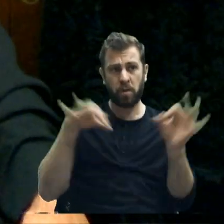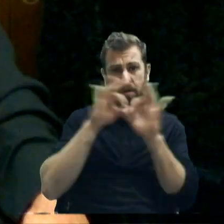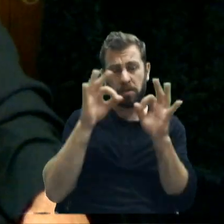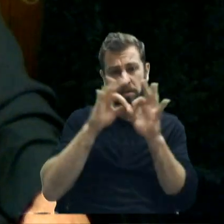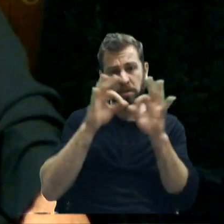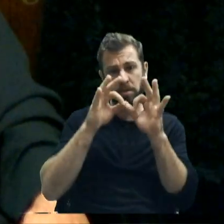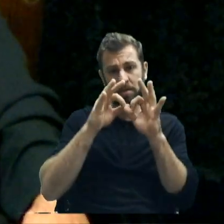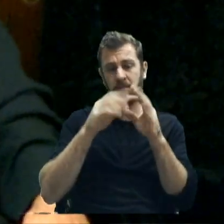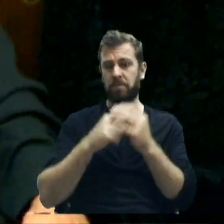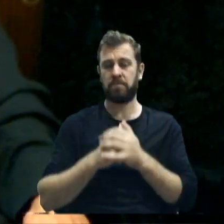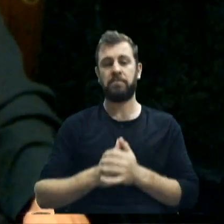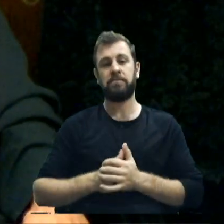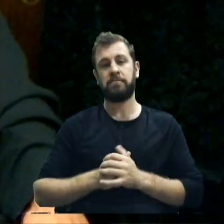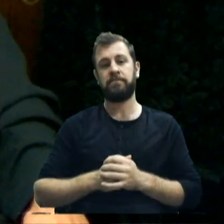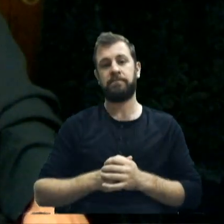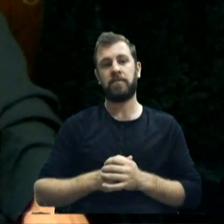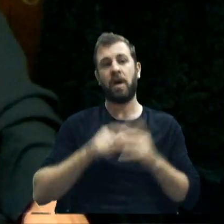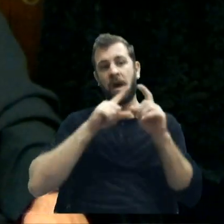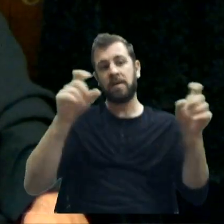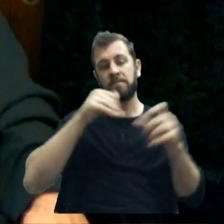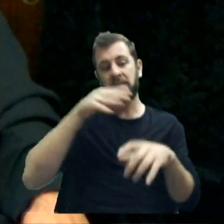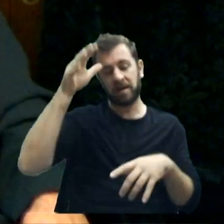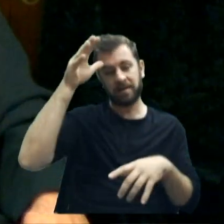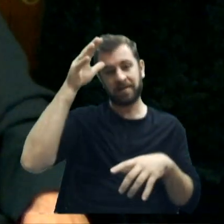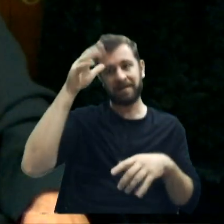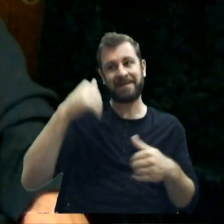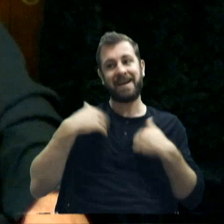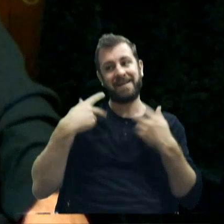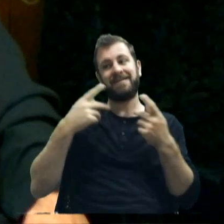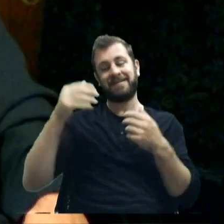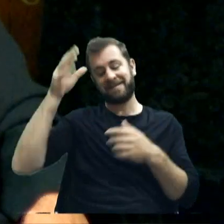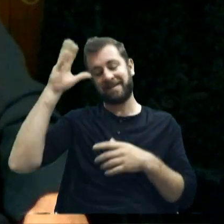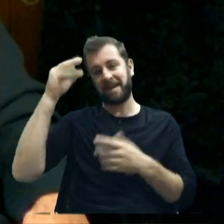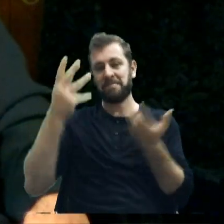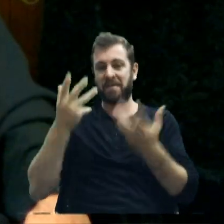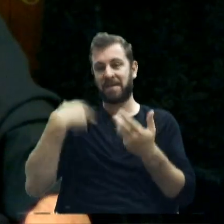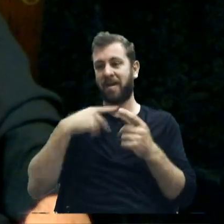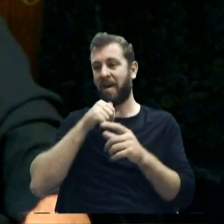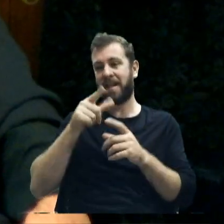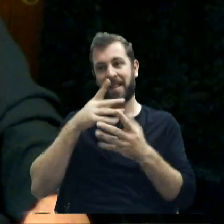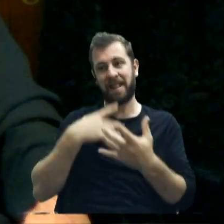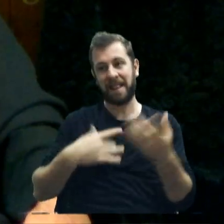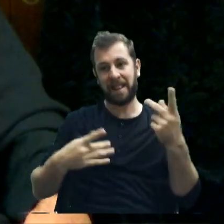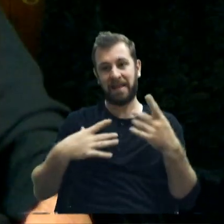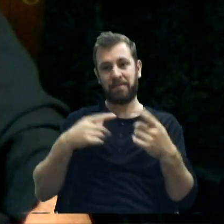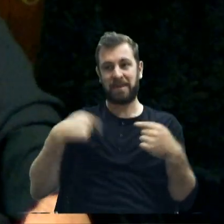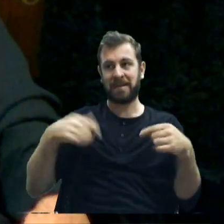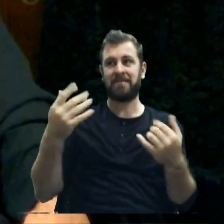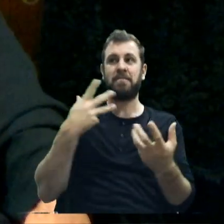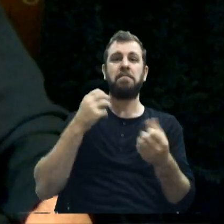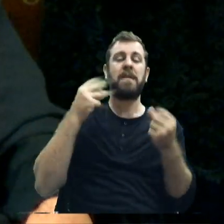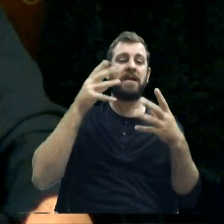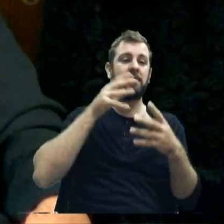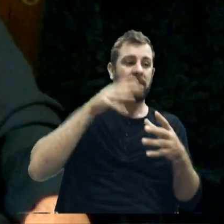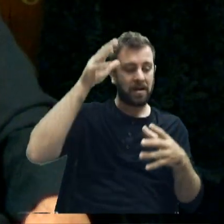And I asked my parents, and you young guys won't like me tonight. I asked my parents, a lot of you are worried and obsessed